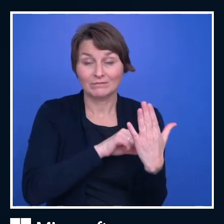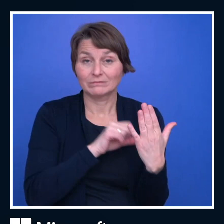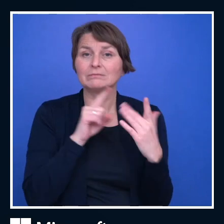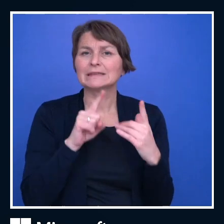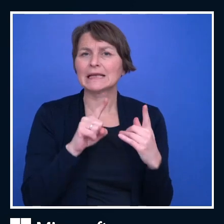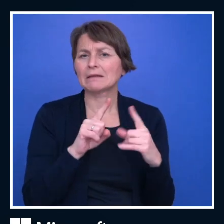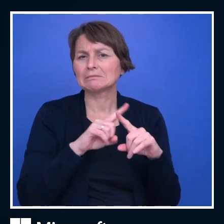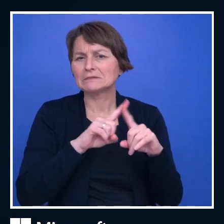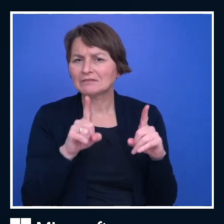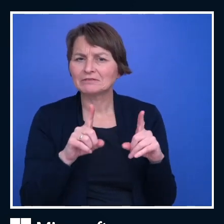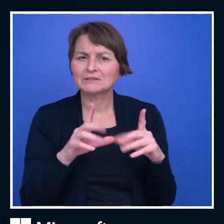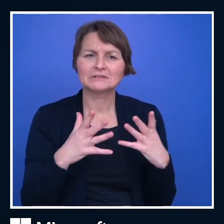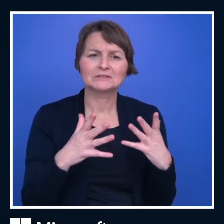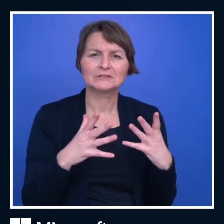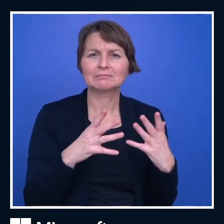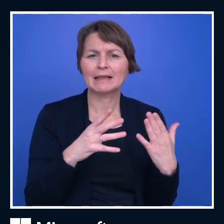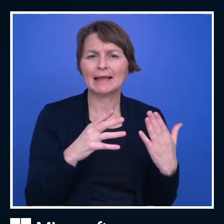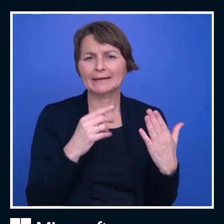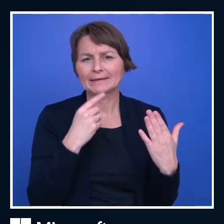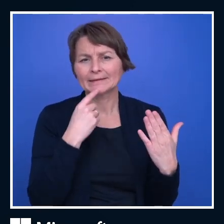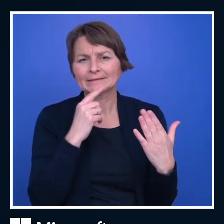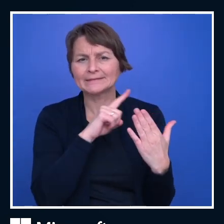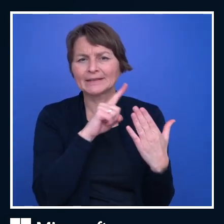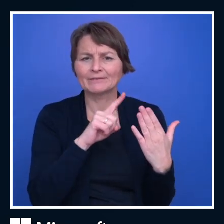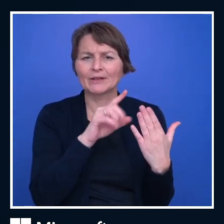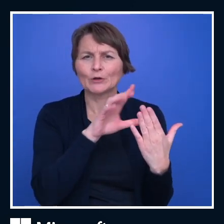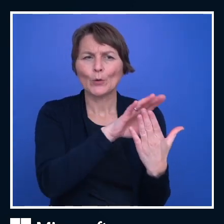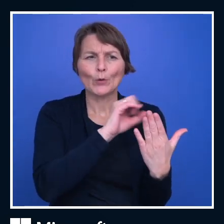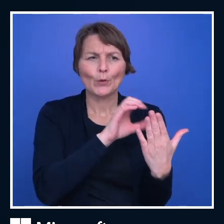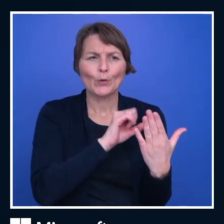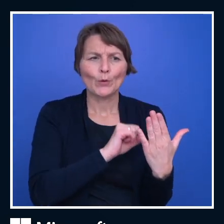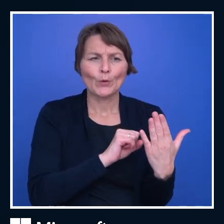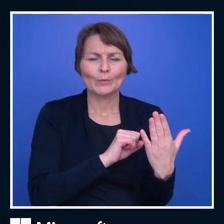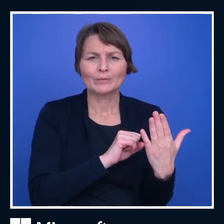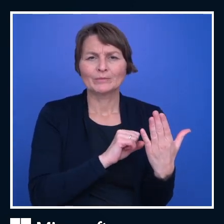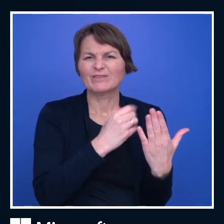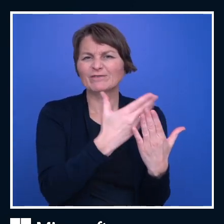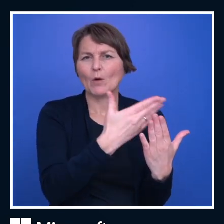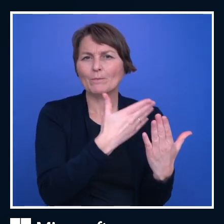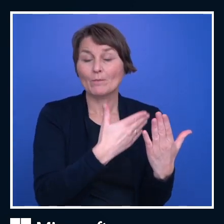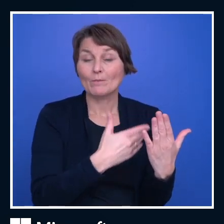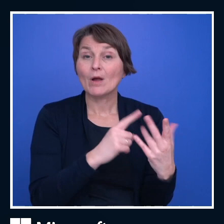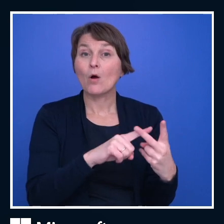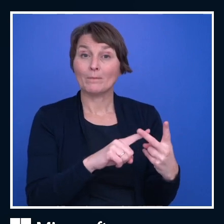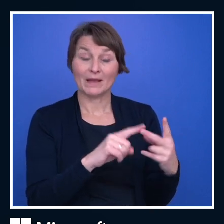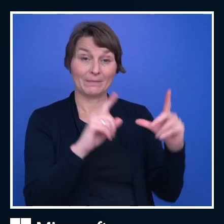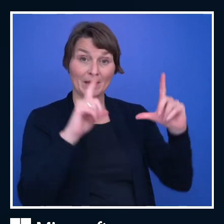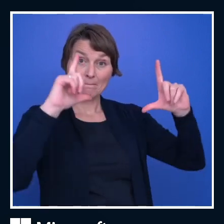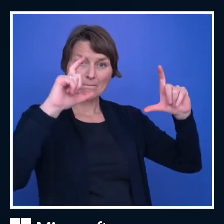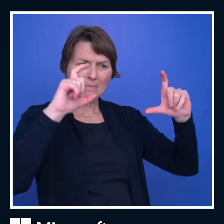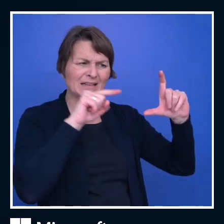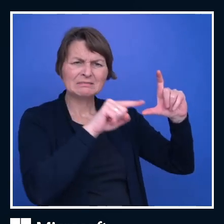on the image. We want to have some kind of description of the image by a caption,